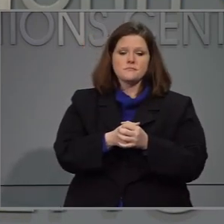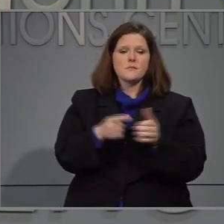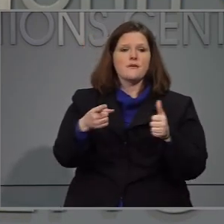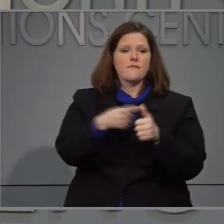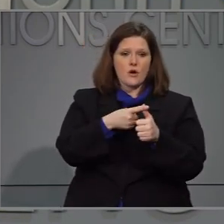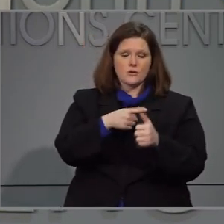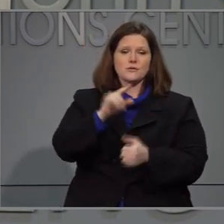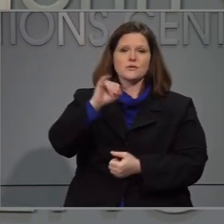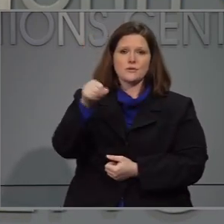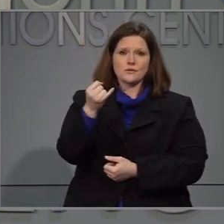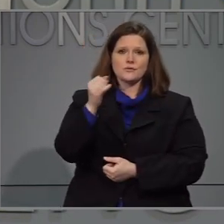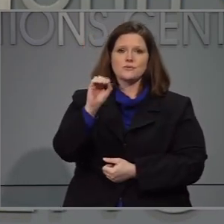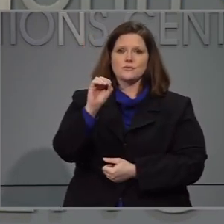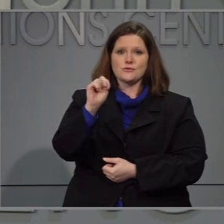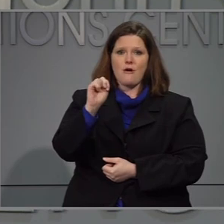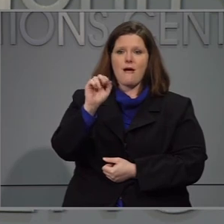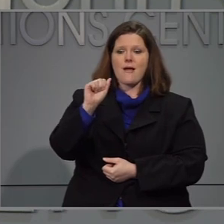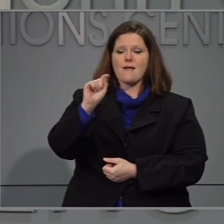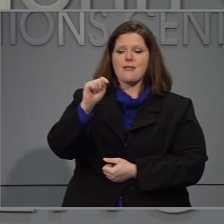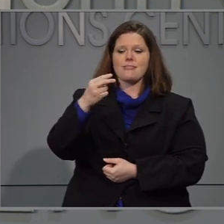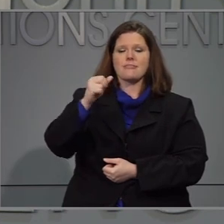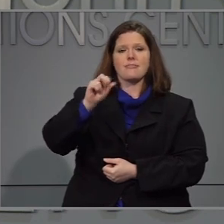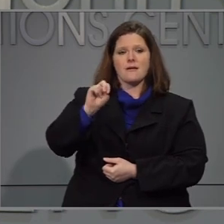Drew, Associated Press.